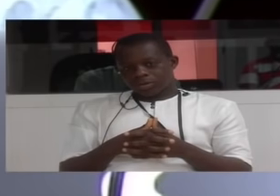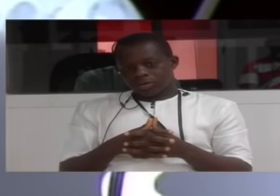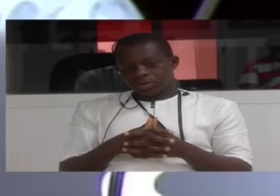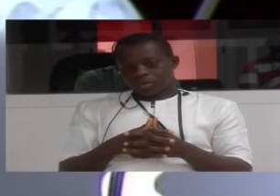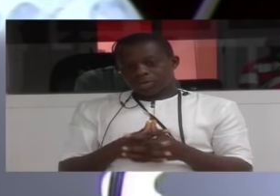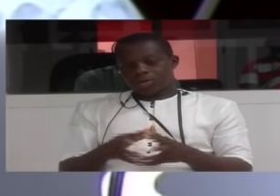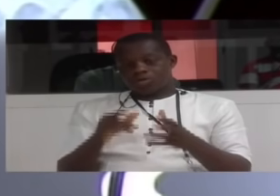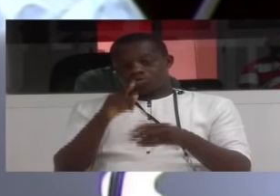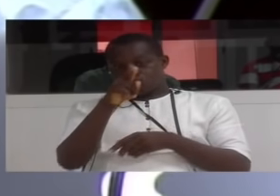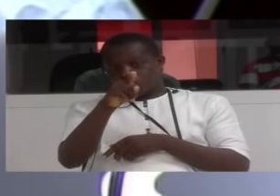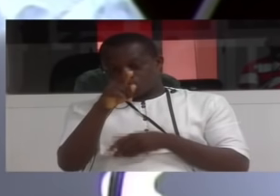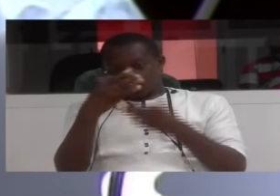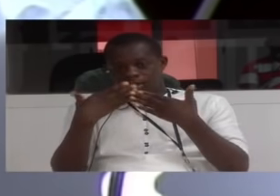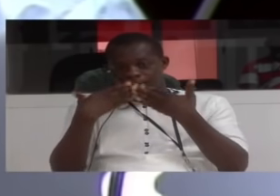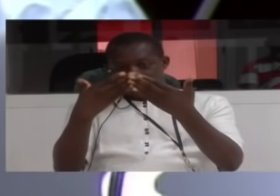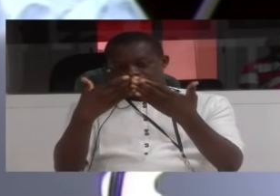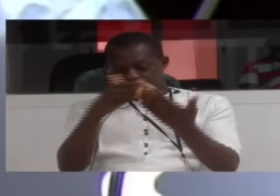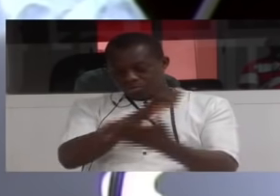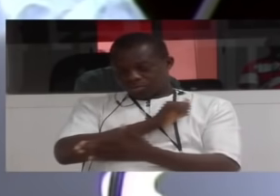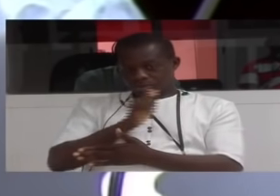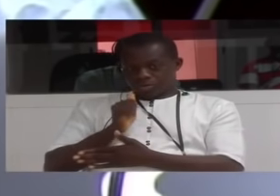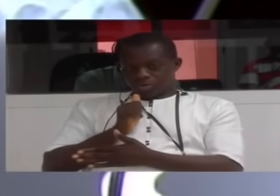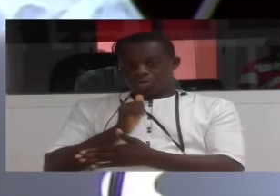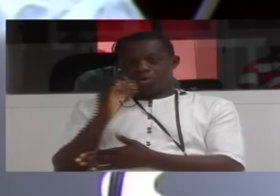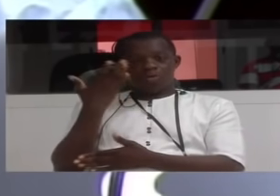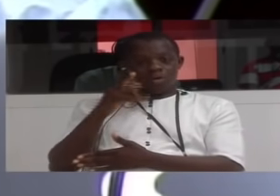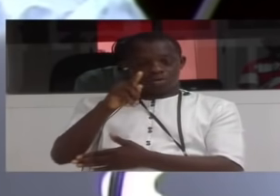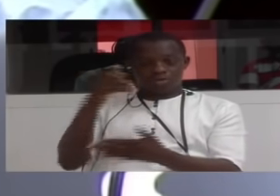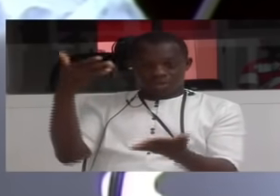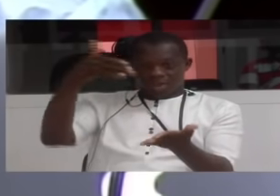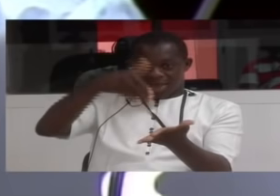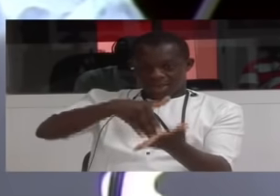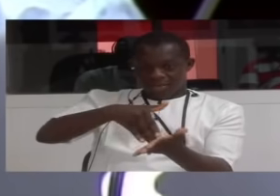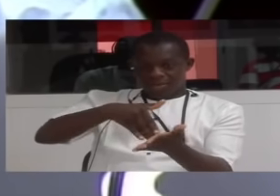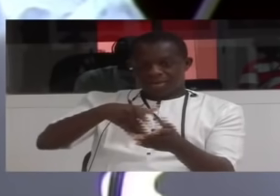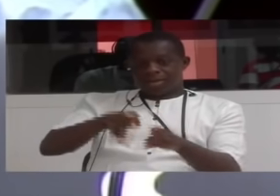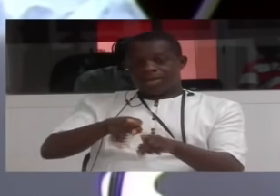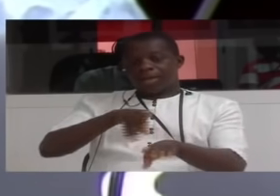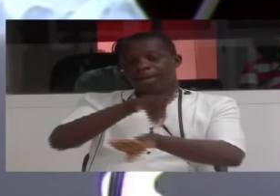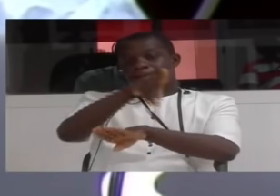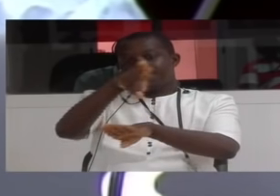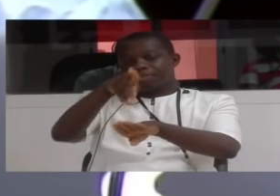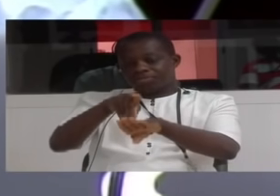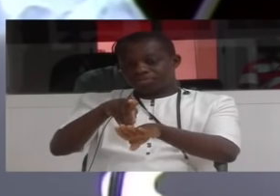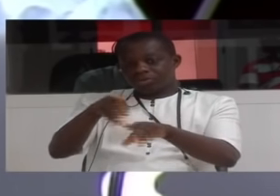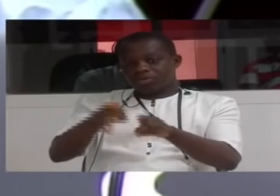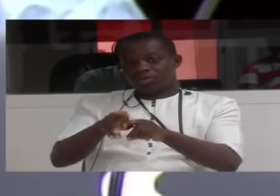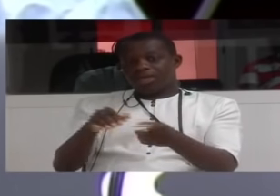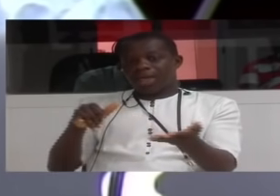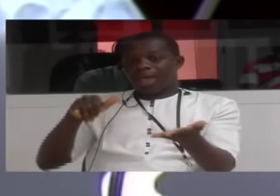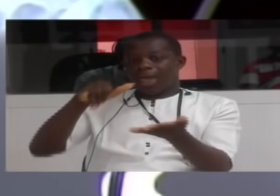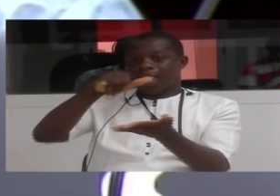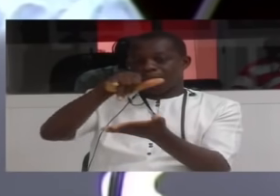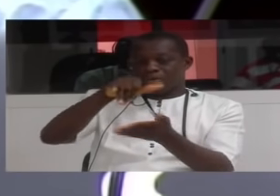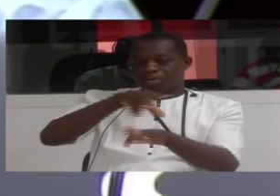You told us that when you arrived at the intersection of the airport,